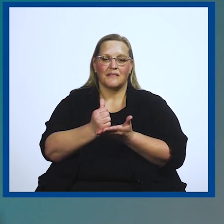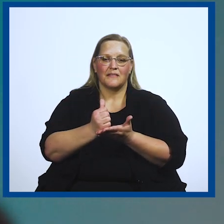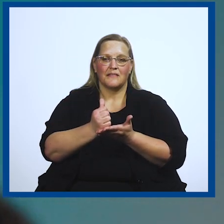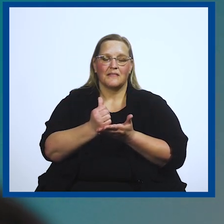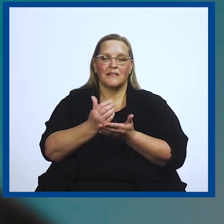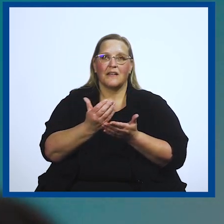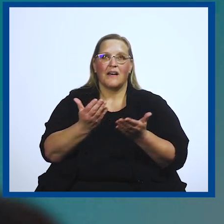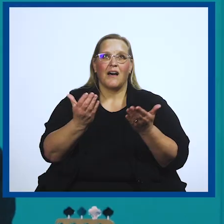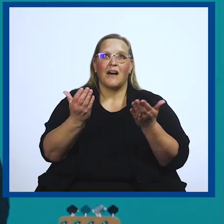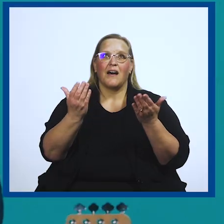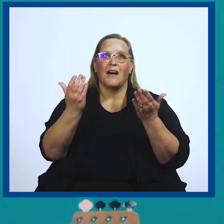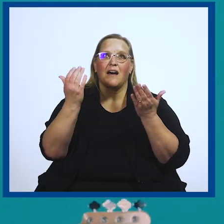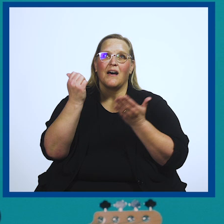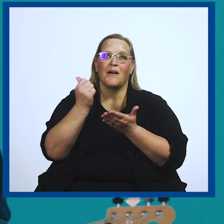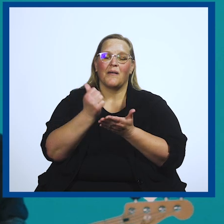Amen.